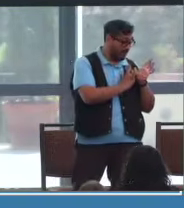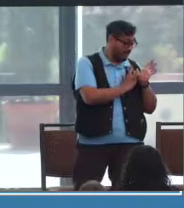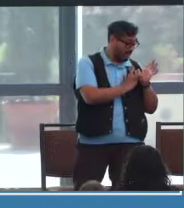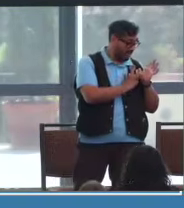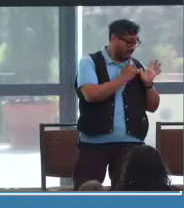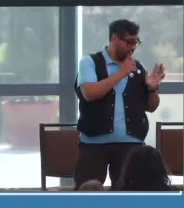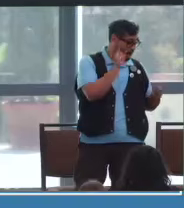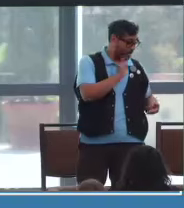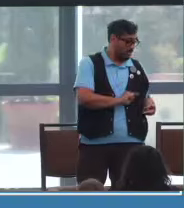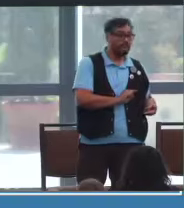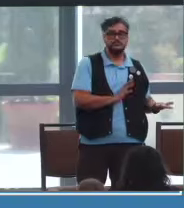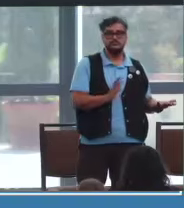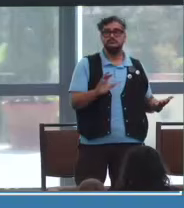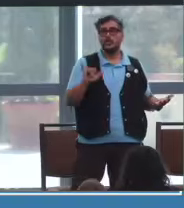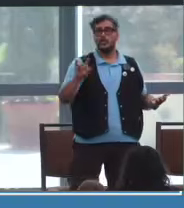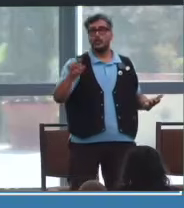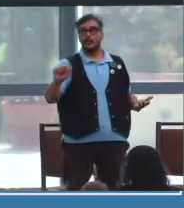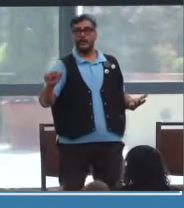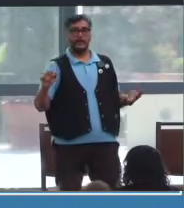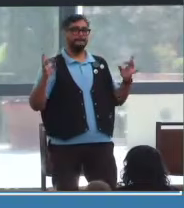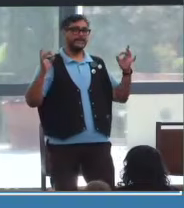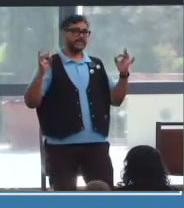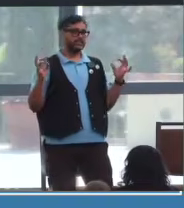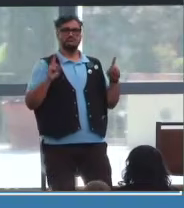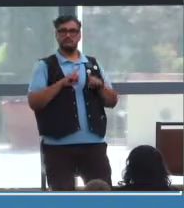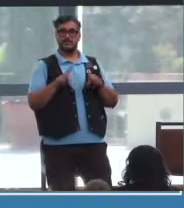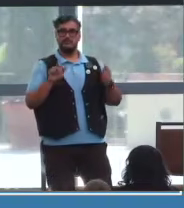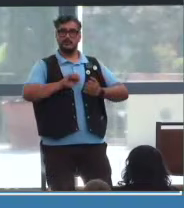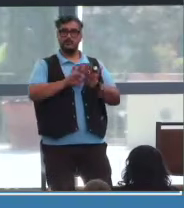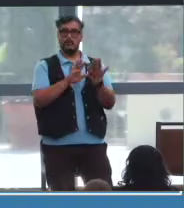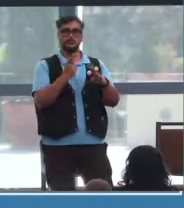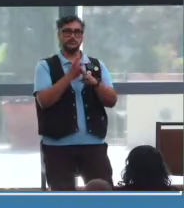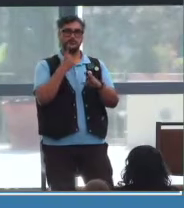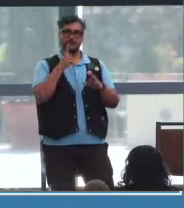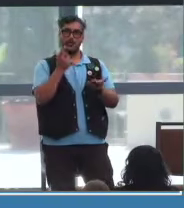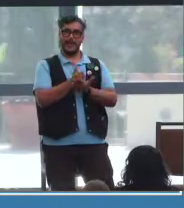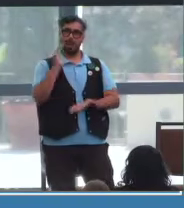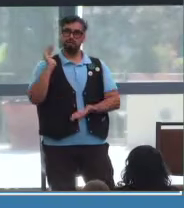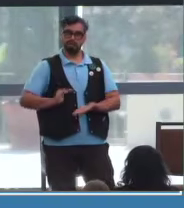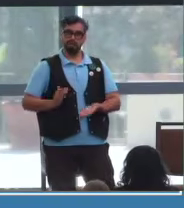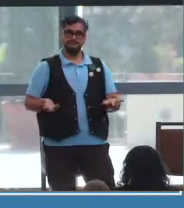to control those, yoga, meditation are strategies that you can try to use to control them.